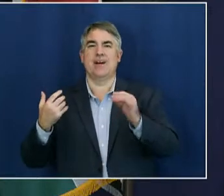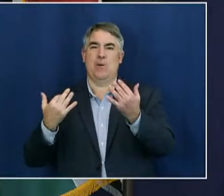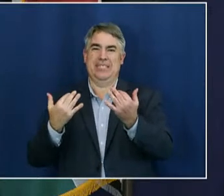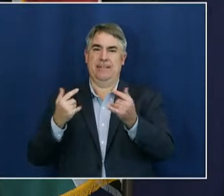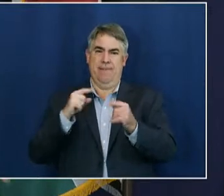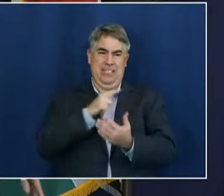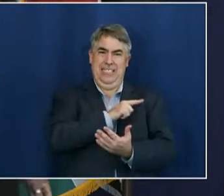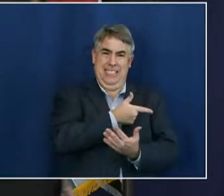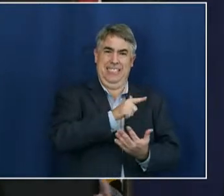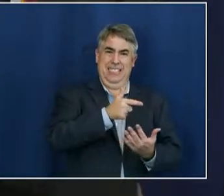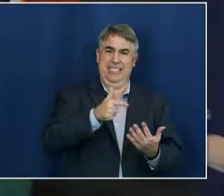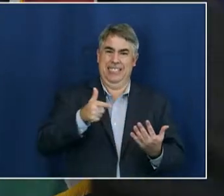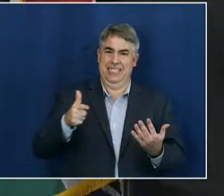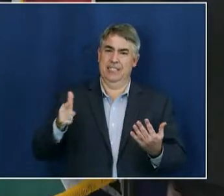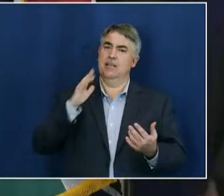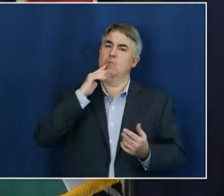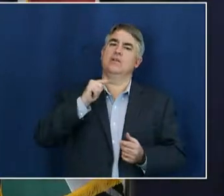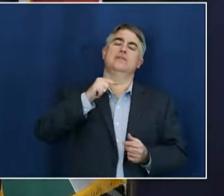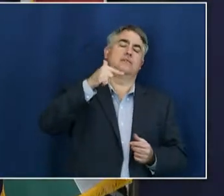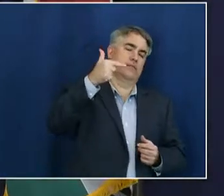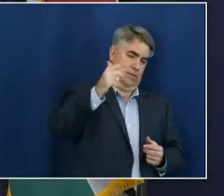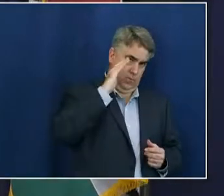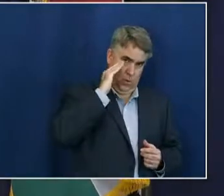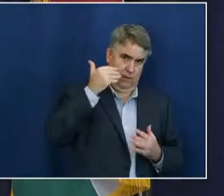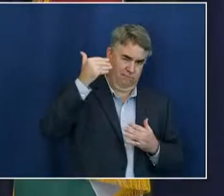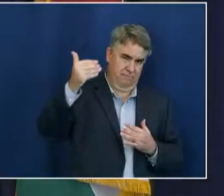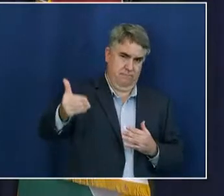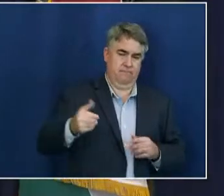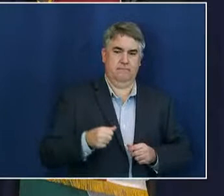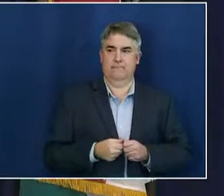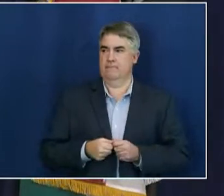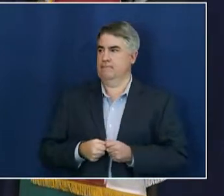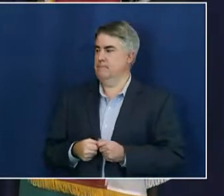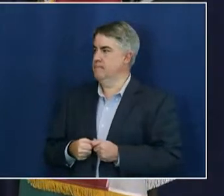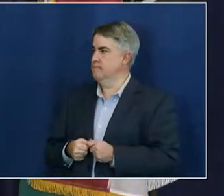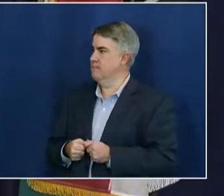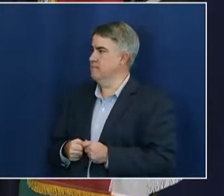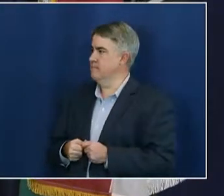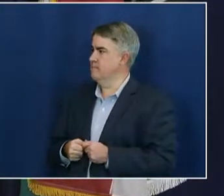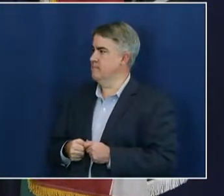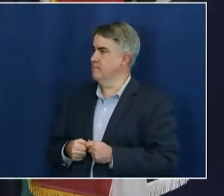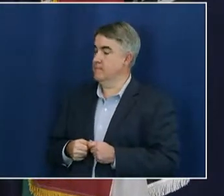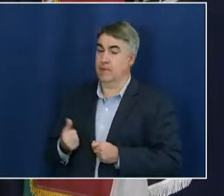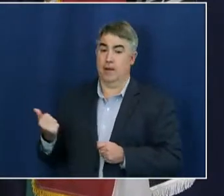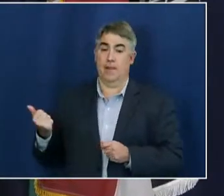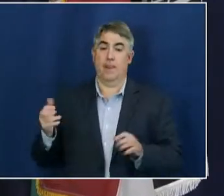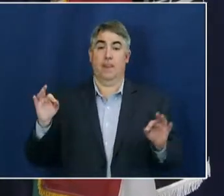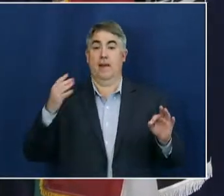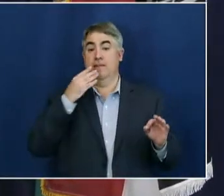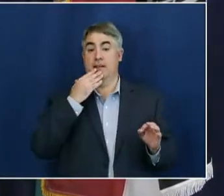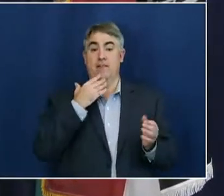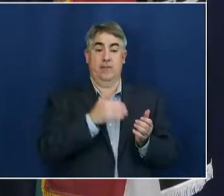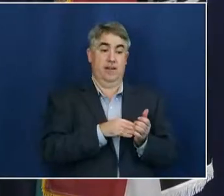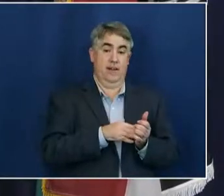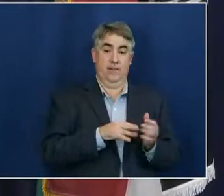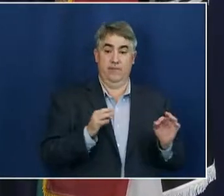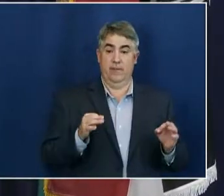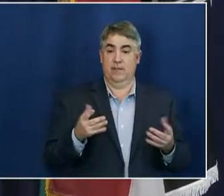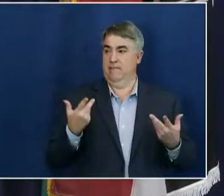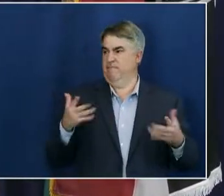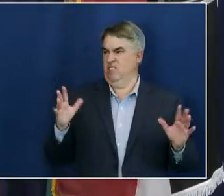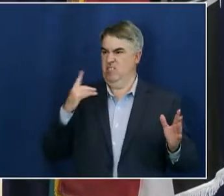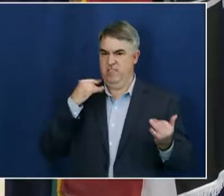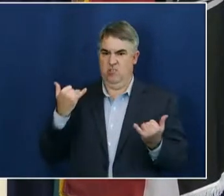Thank you. Thank you. Thank you, Dr. Wooten. That concludes our media briefing